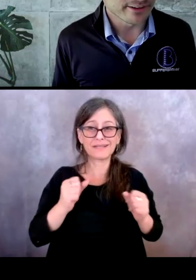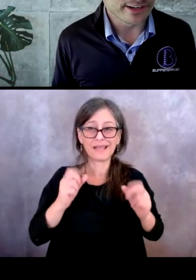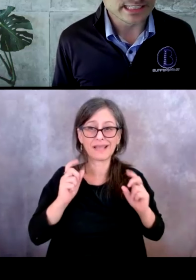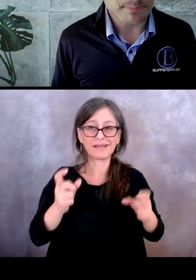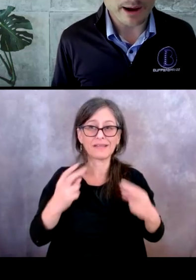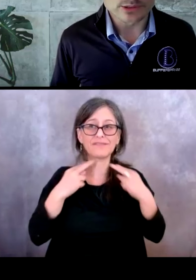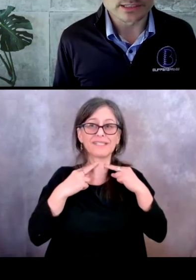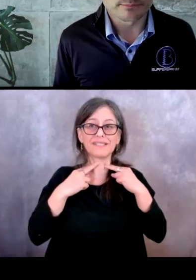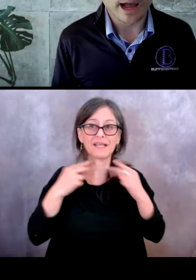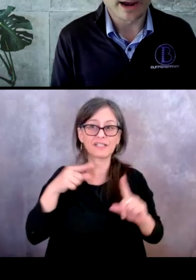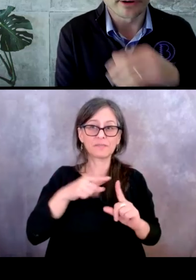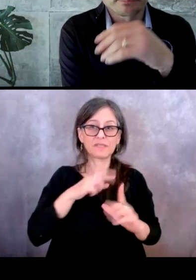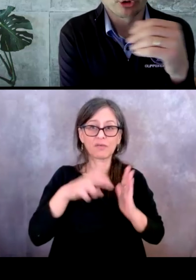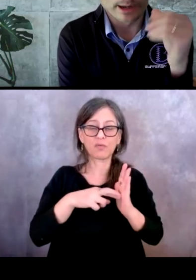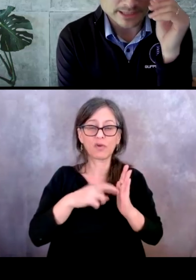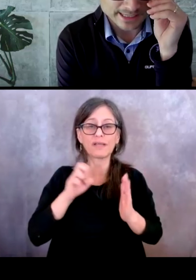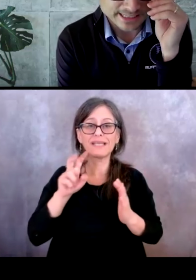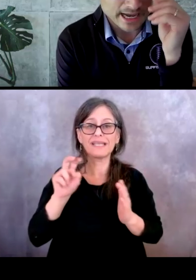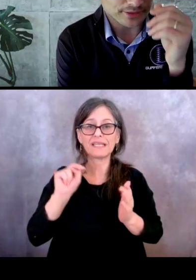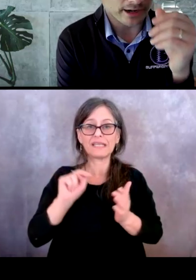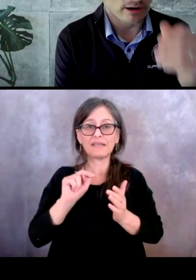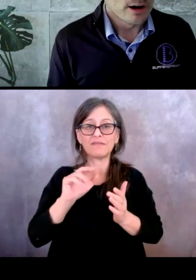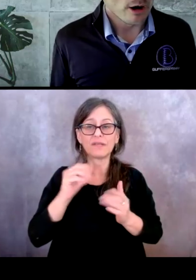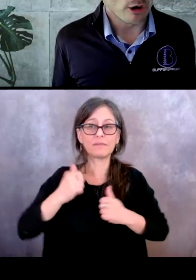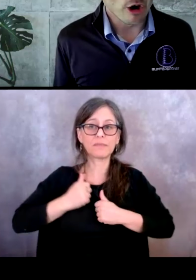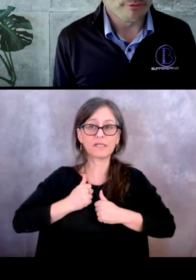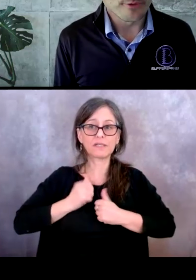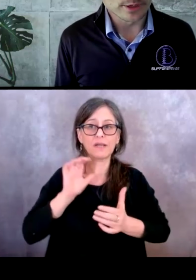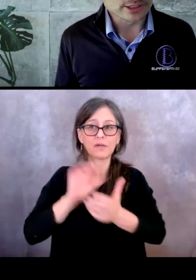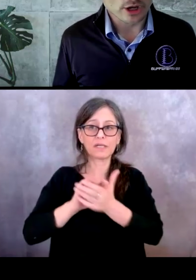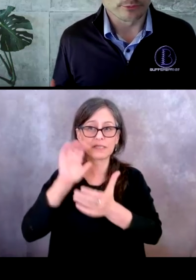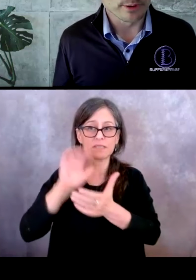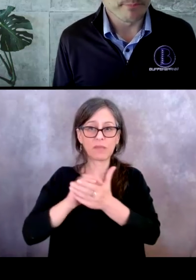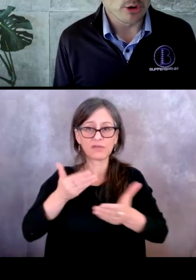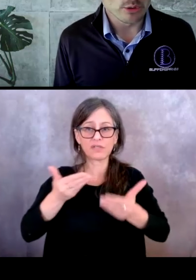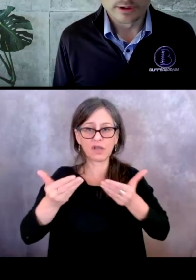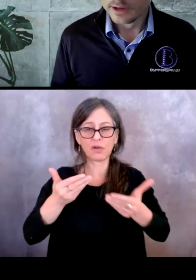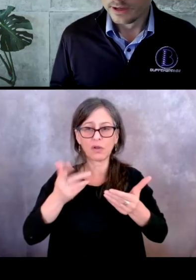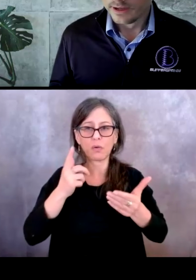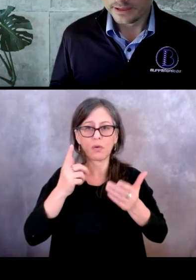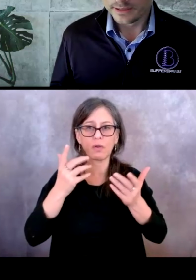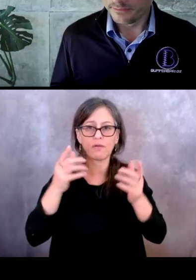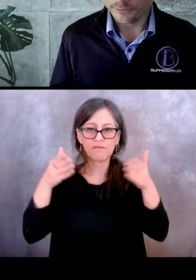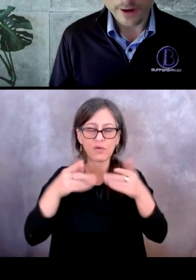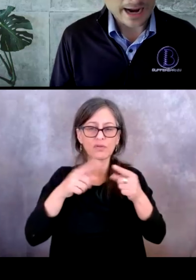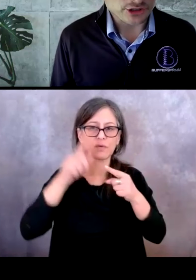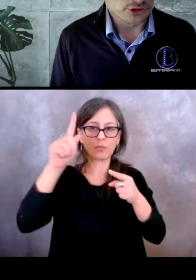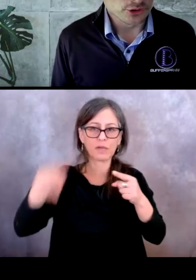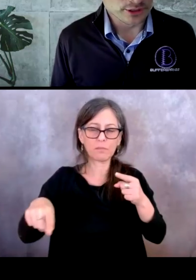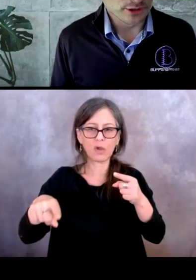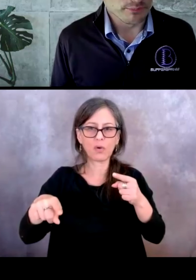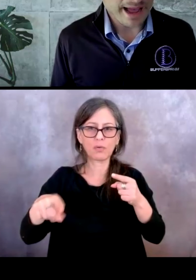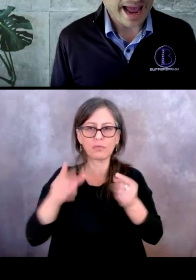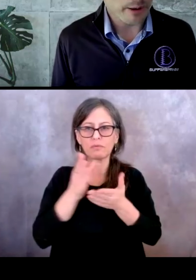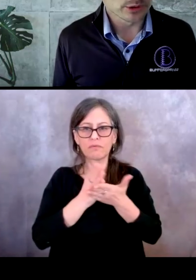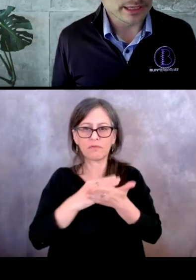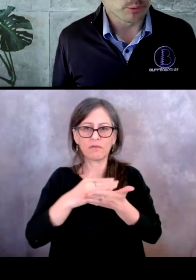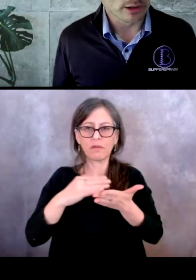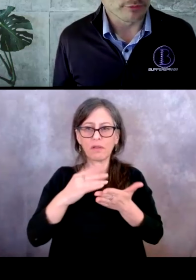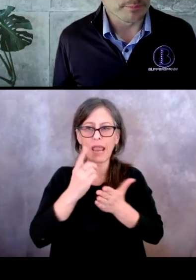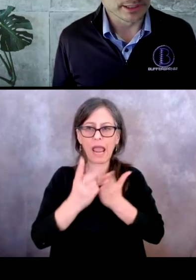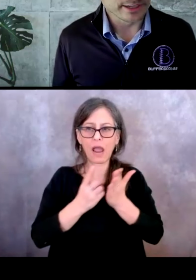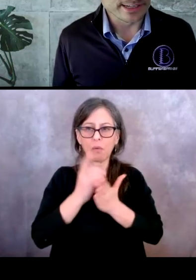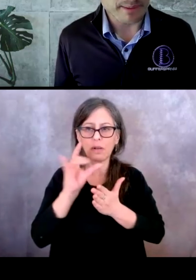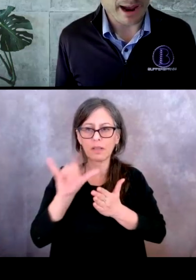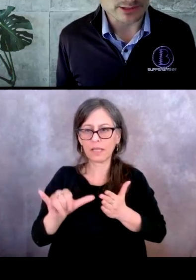the military spouse hiring programs that I see out there are all focused on remote fractional, hourly